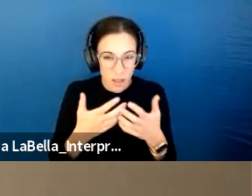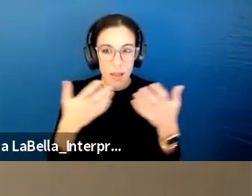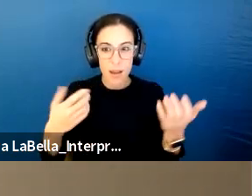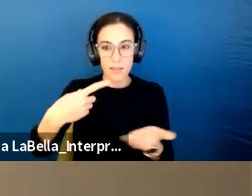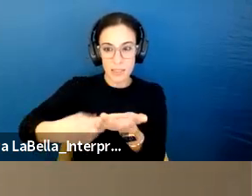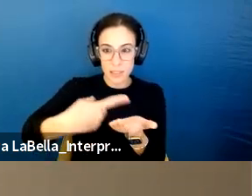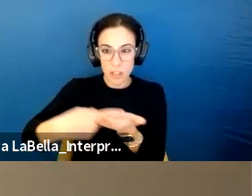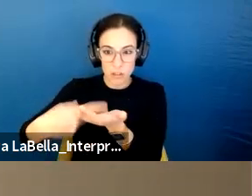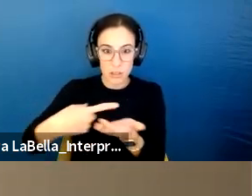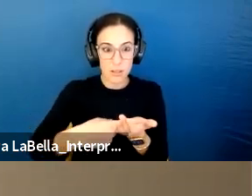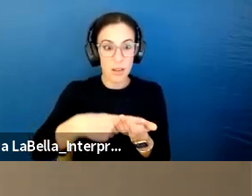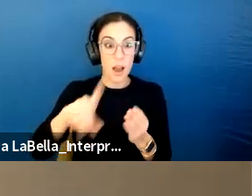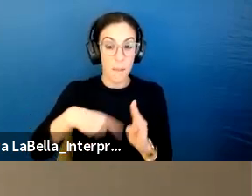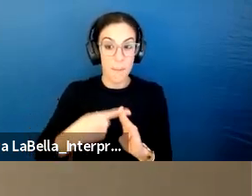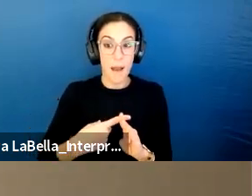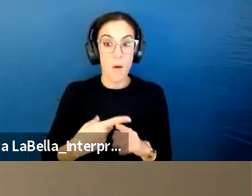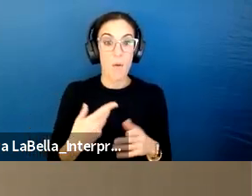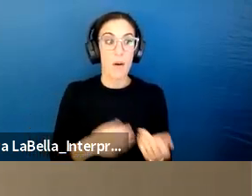discussion about